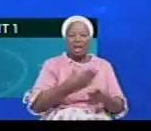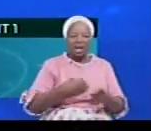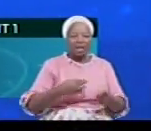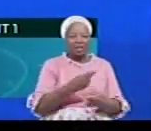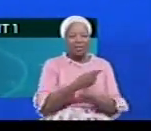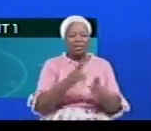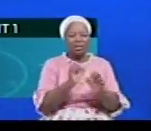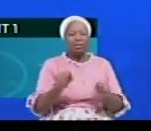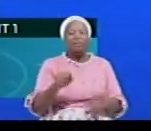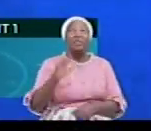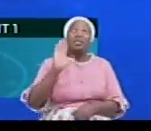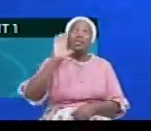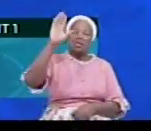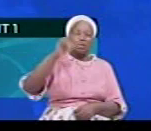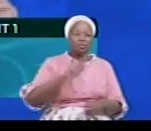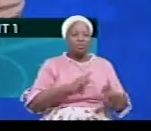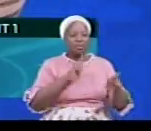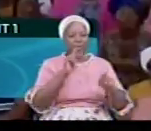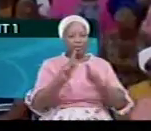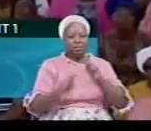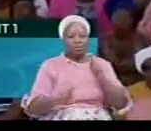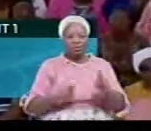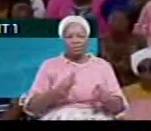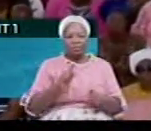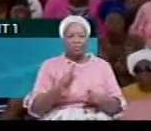his people.